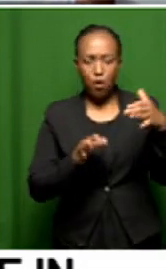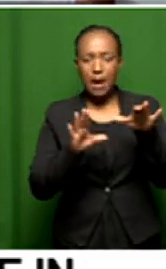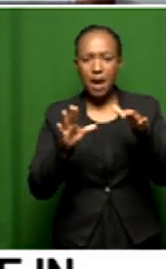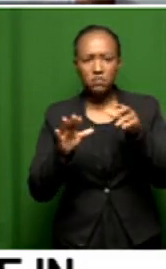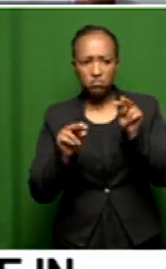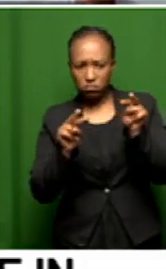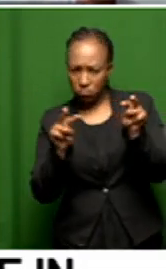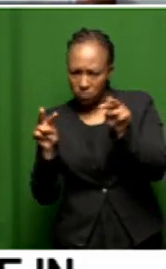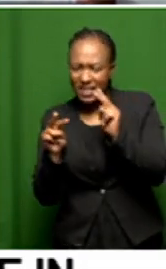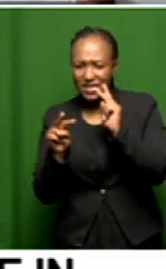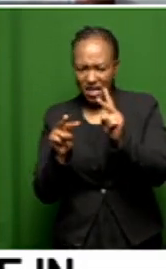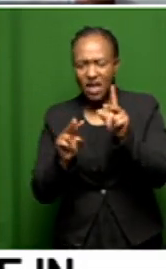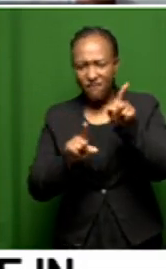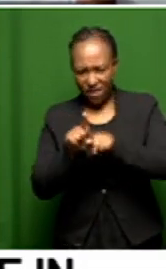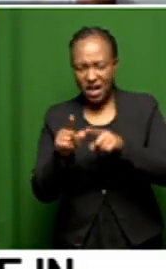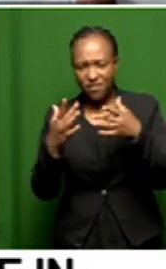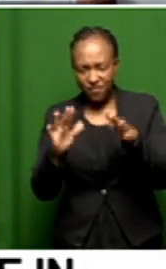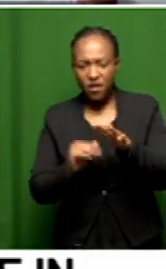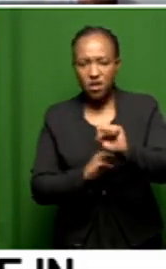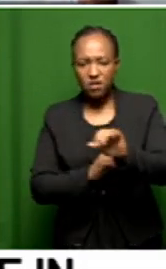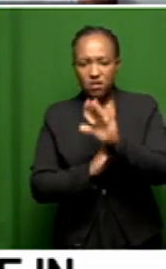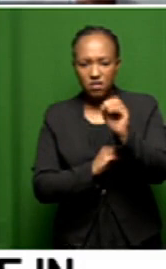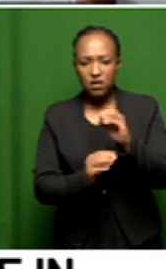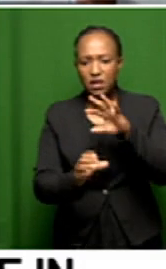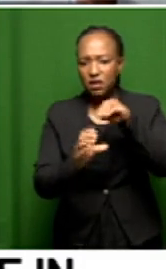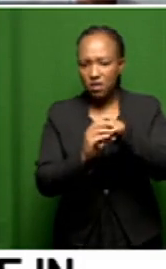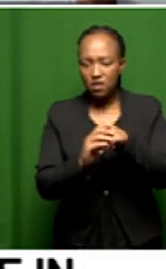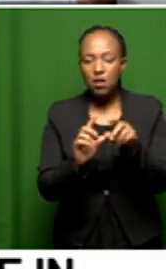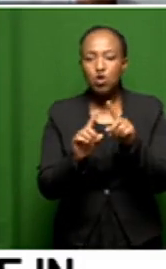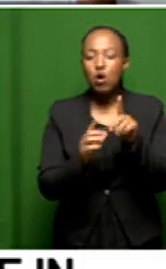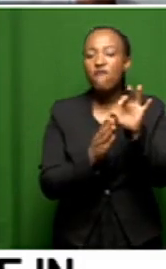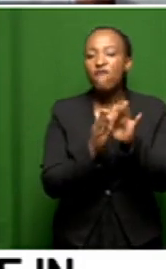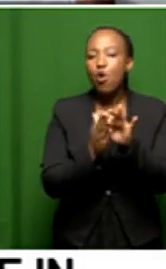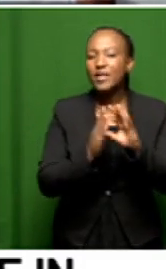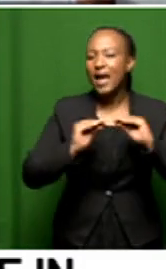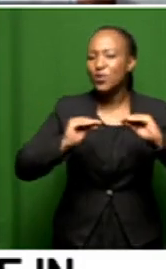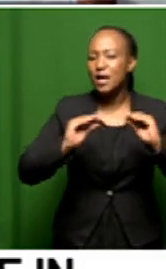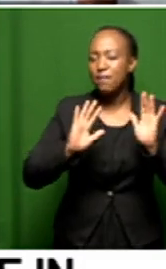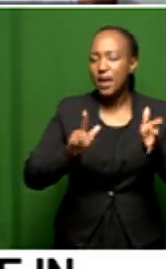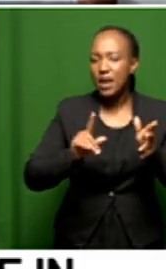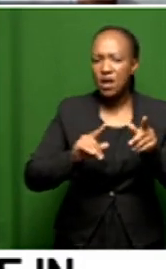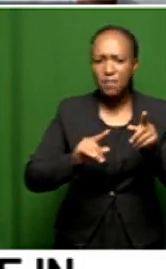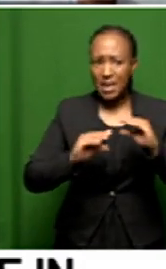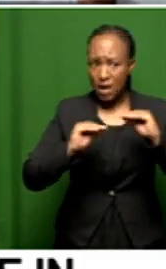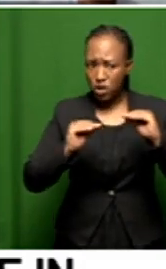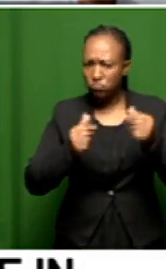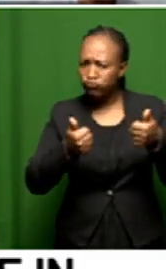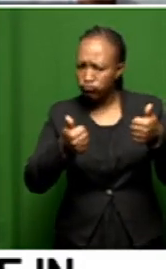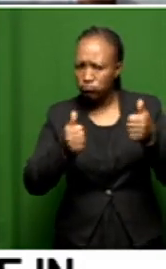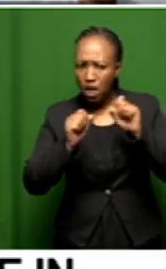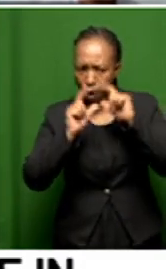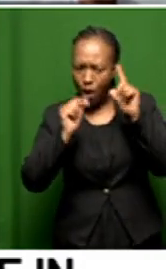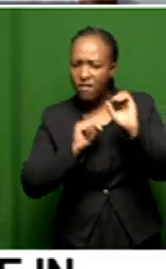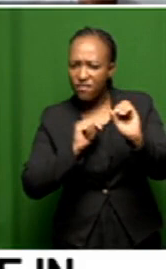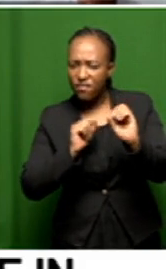failures and the electoral system failures, in South Africa. So it's really not. It's not really about voter education and with lacking voter education. I think they are aware. It's just